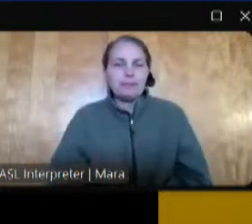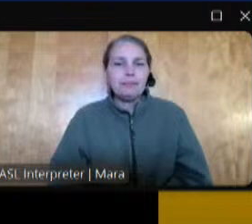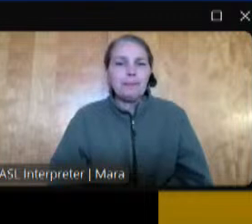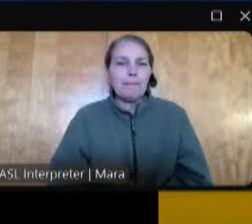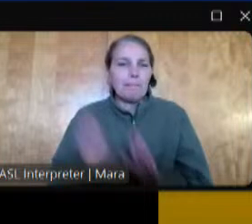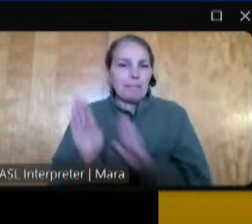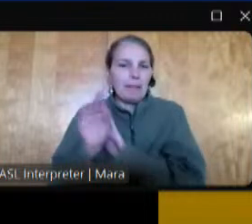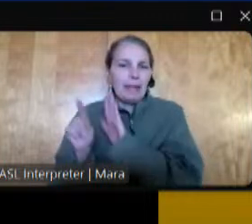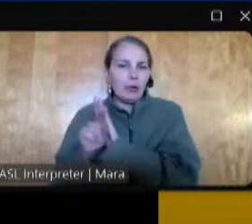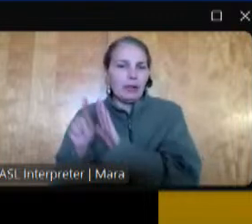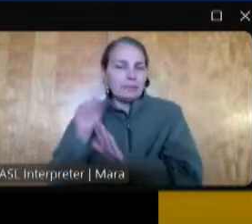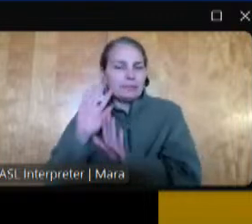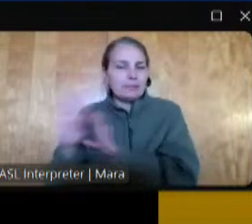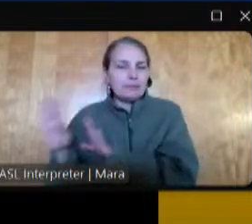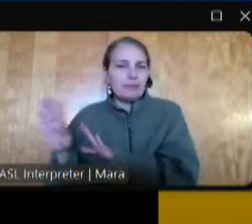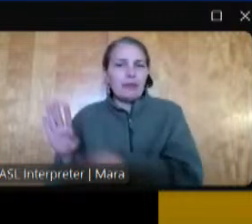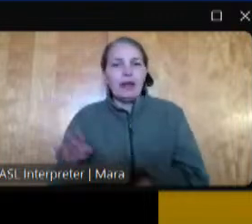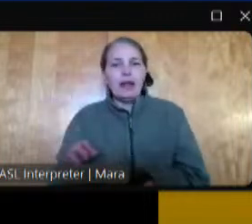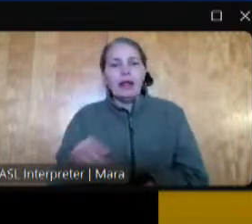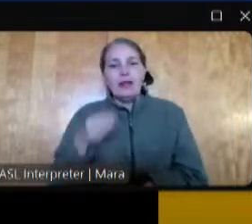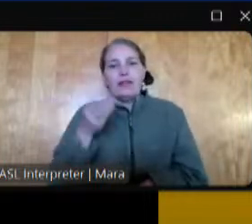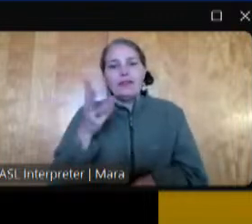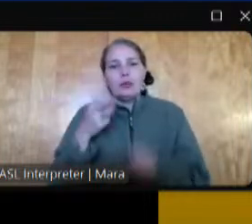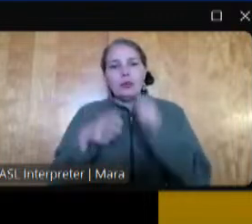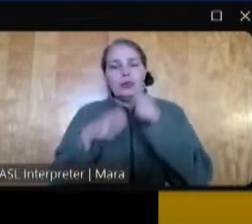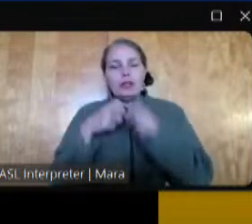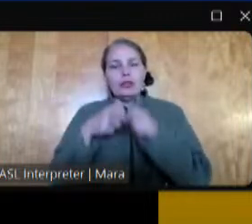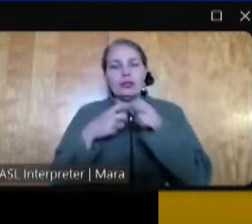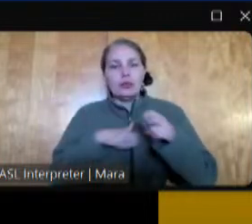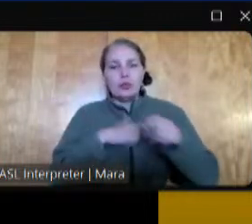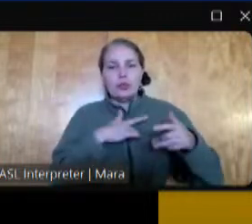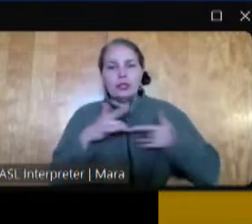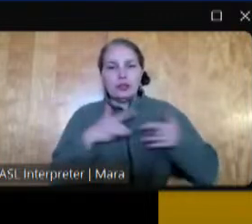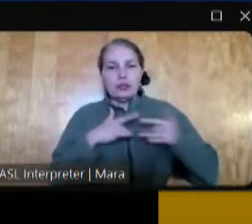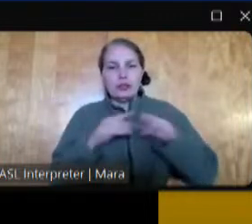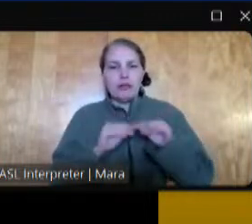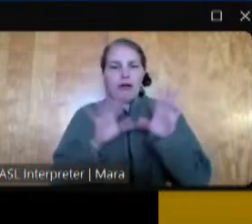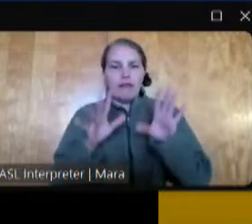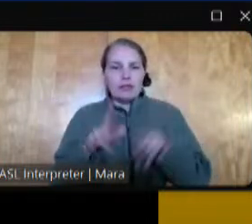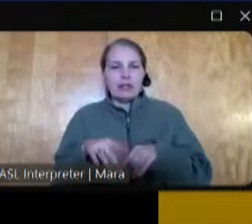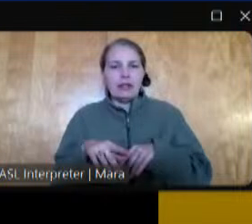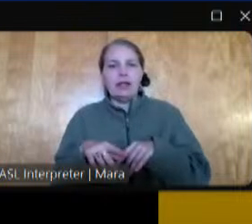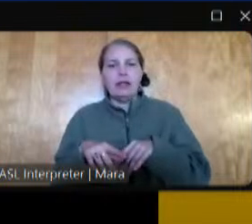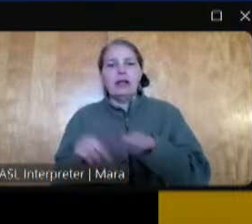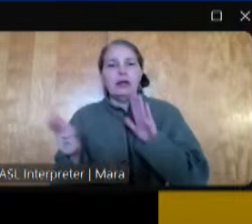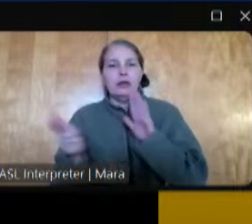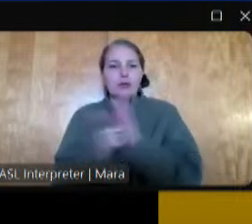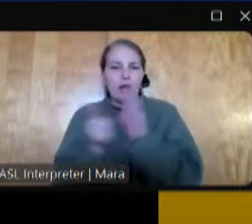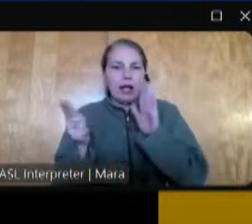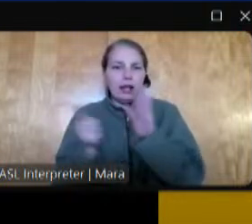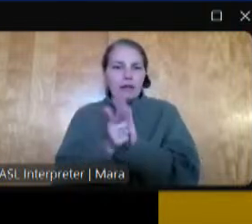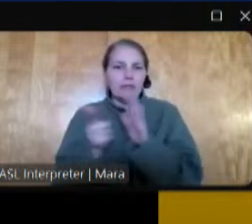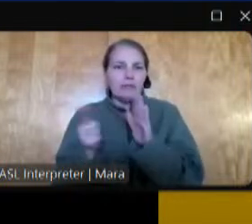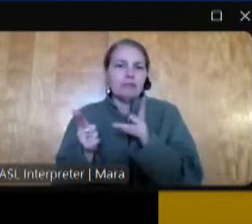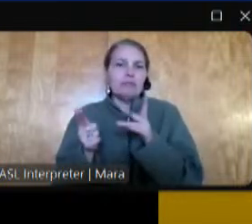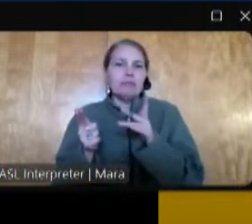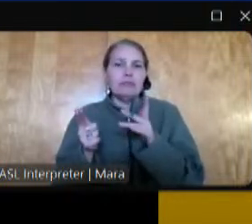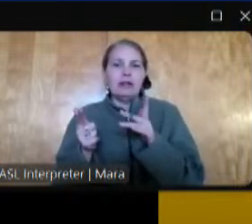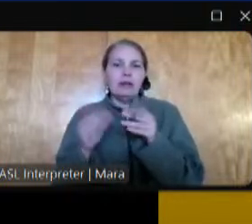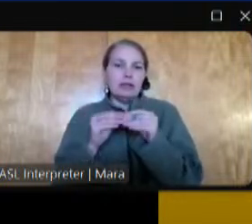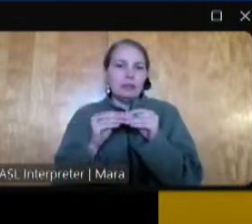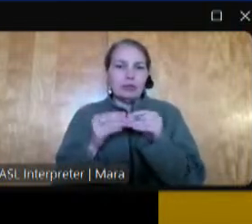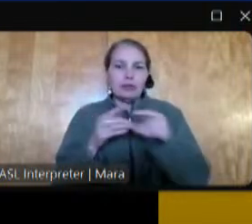So these are some of the issues we're concerned about. Obviously, our crime suppression concerns are burglaries,